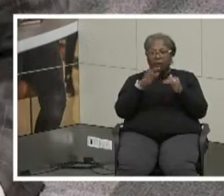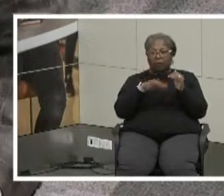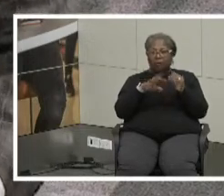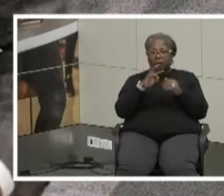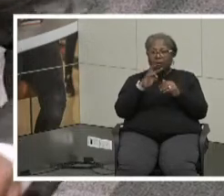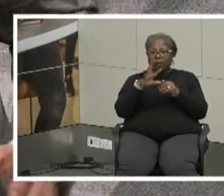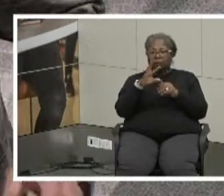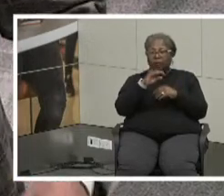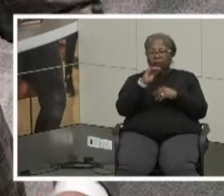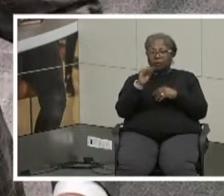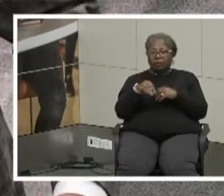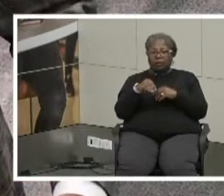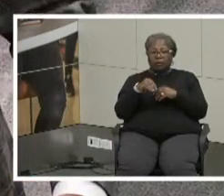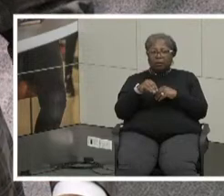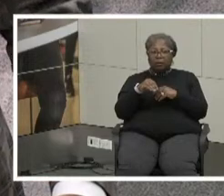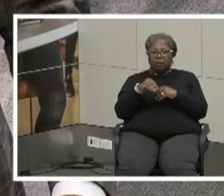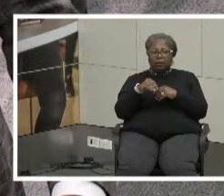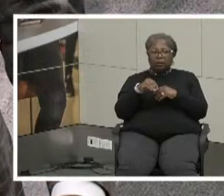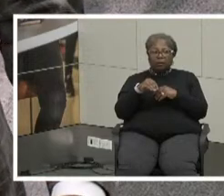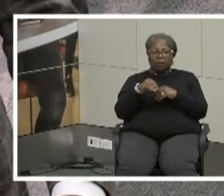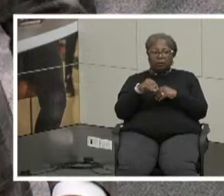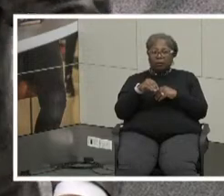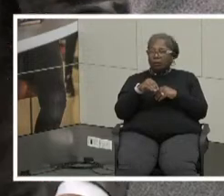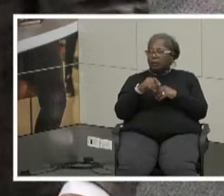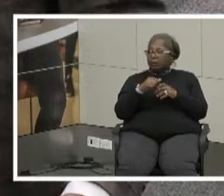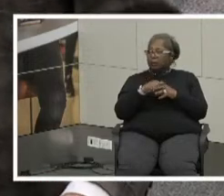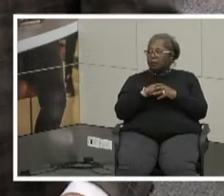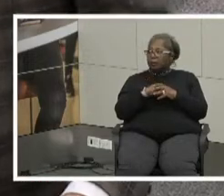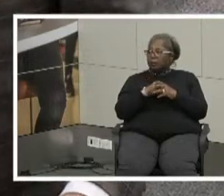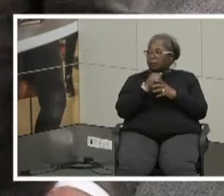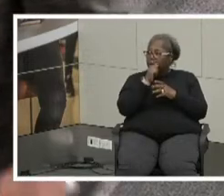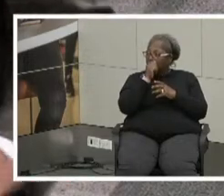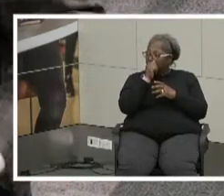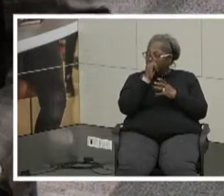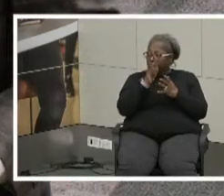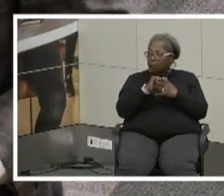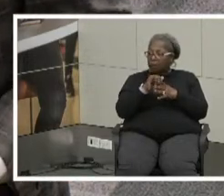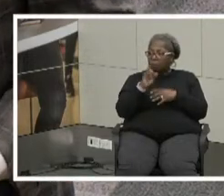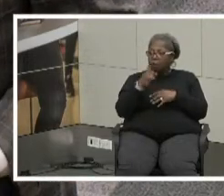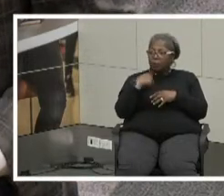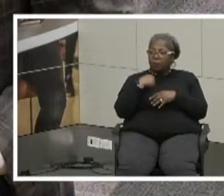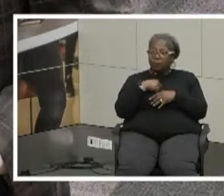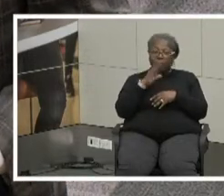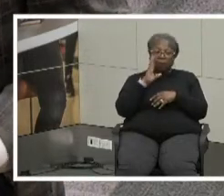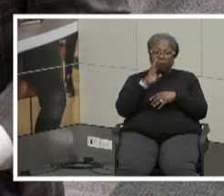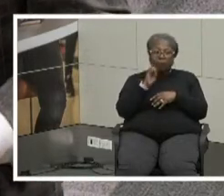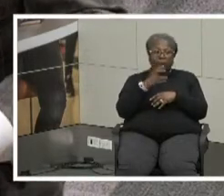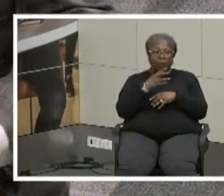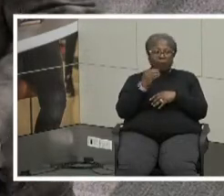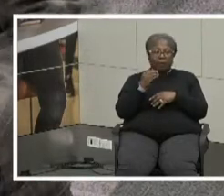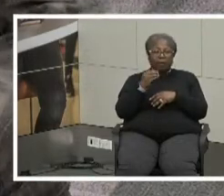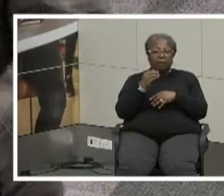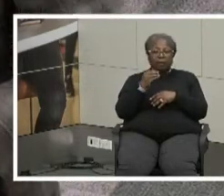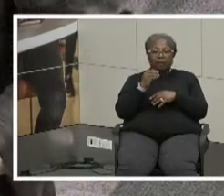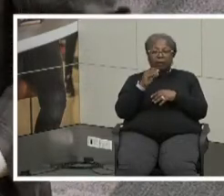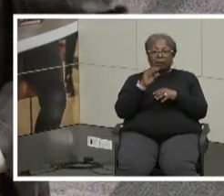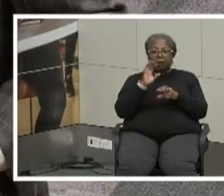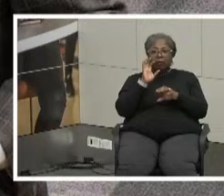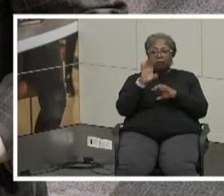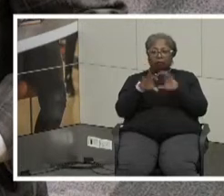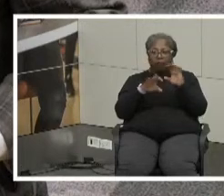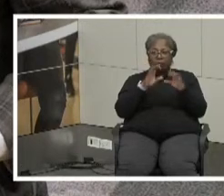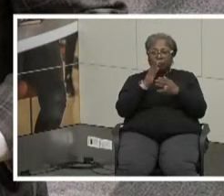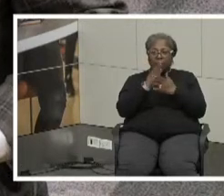75% on the budget side which is a good sign U that's where we want to be and on the investment